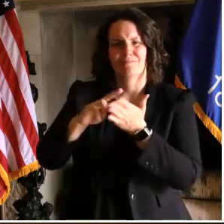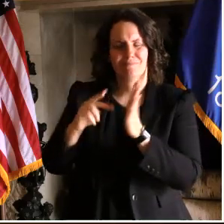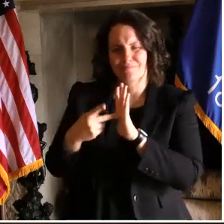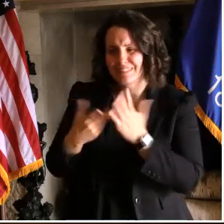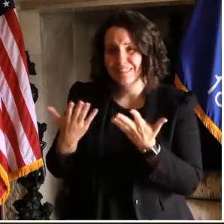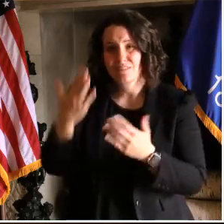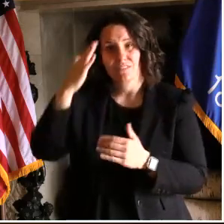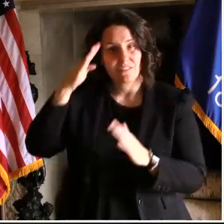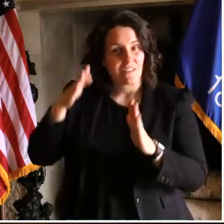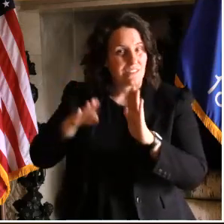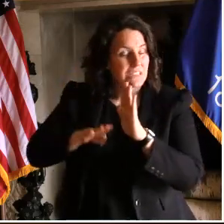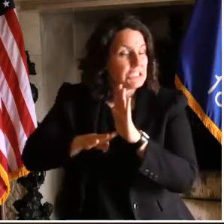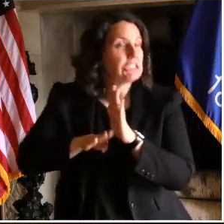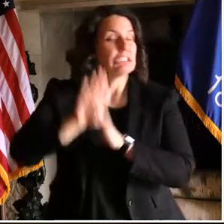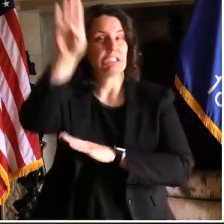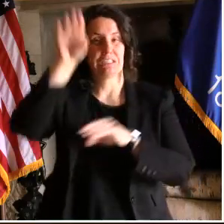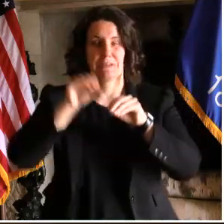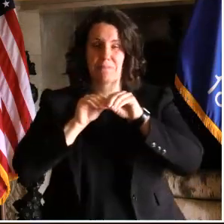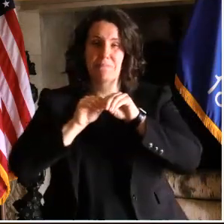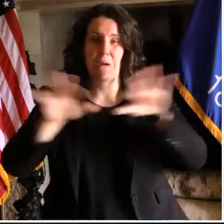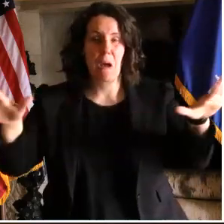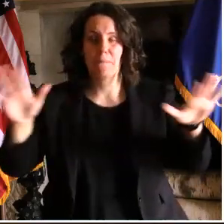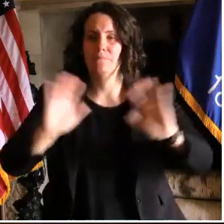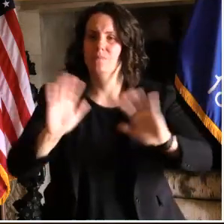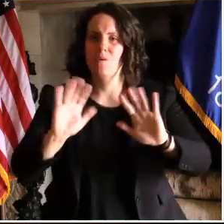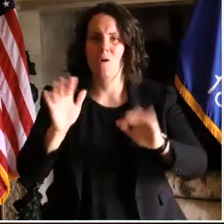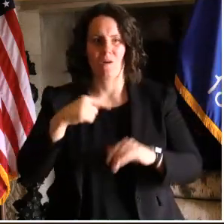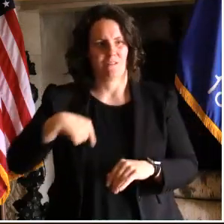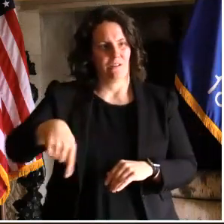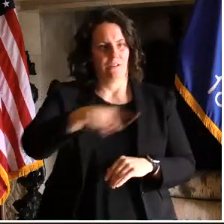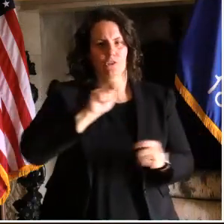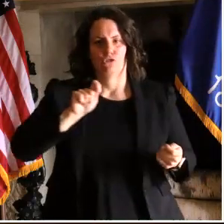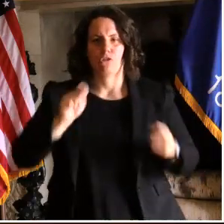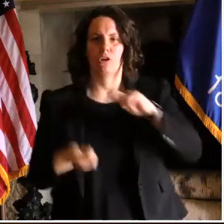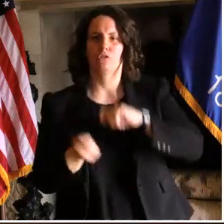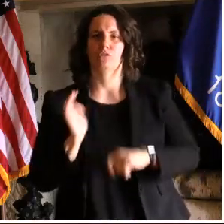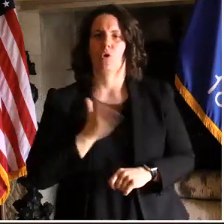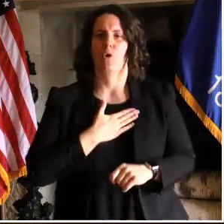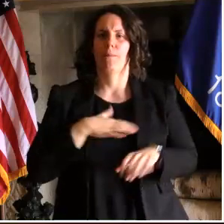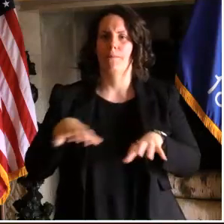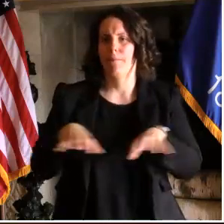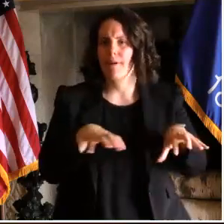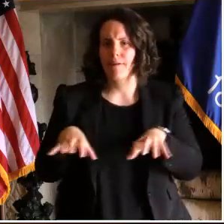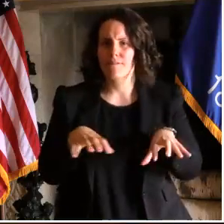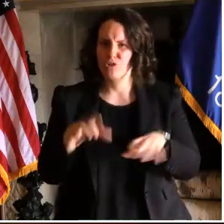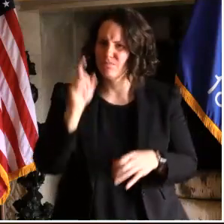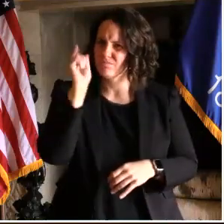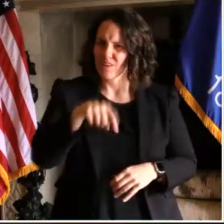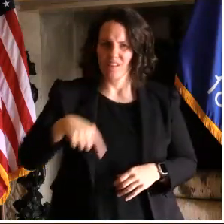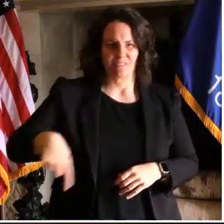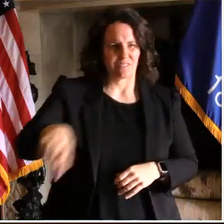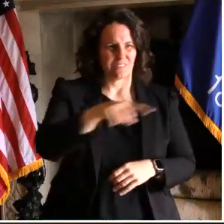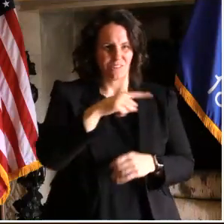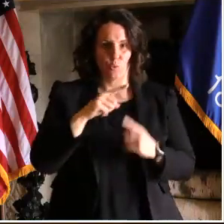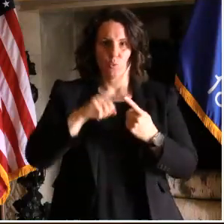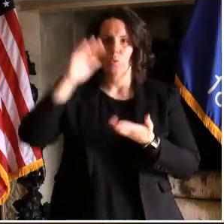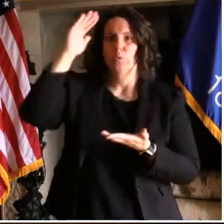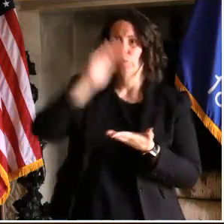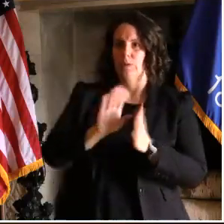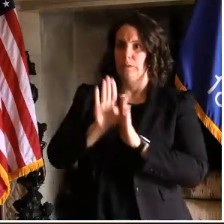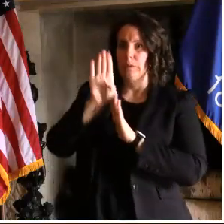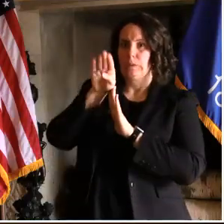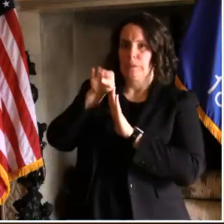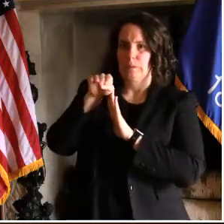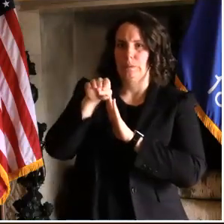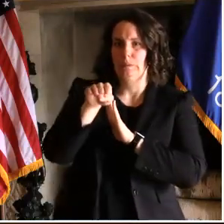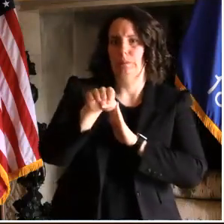get COVID-19 at the same time. It makes logical sense, right? The larger the number of people who